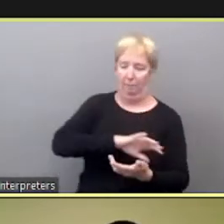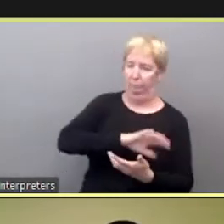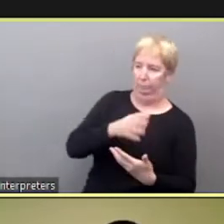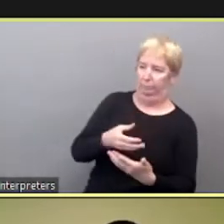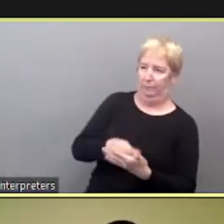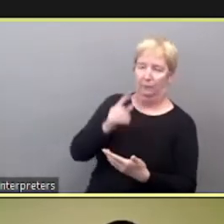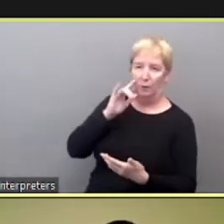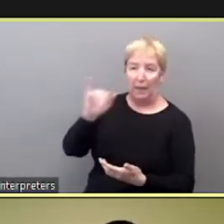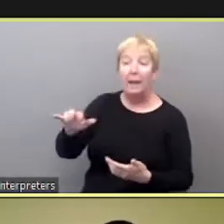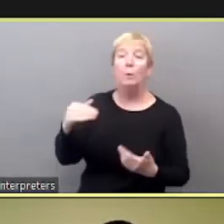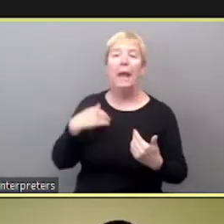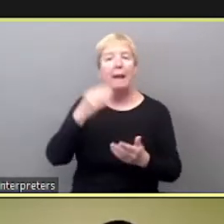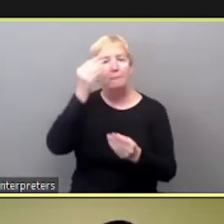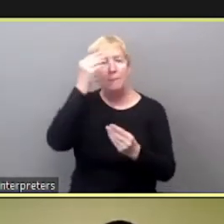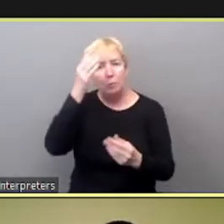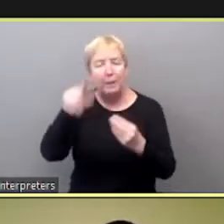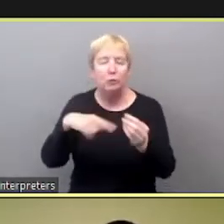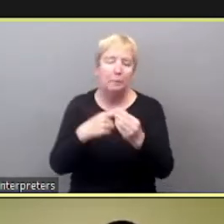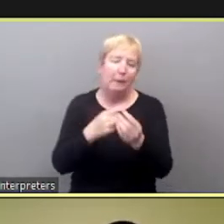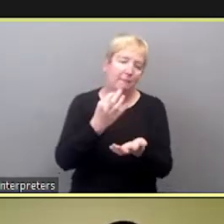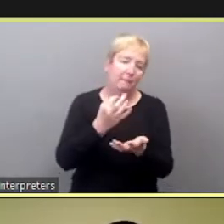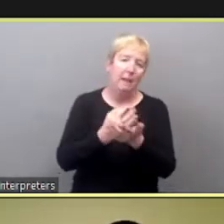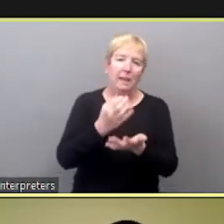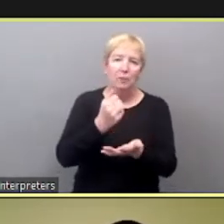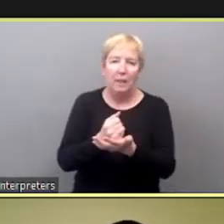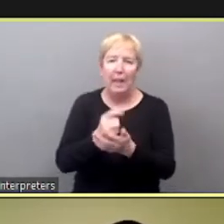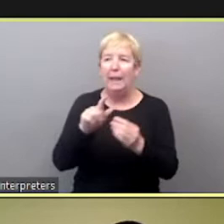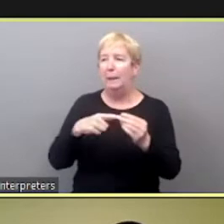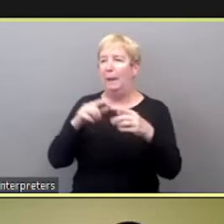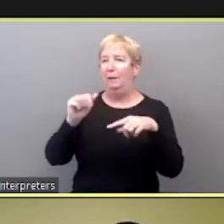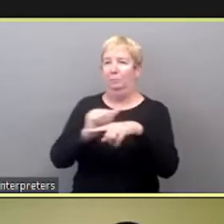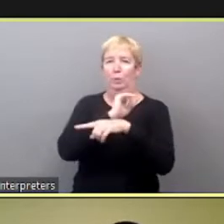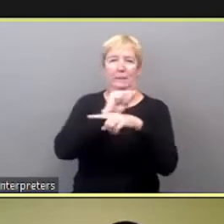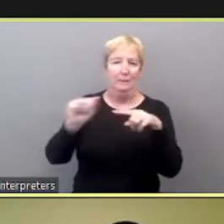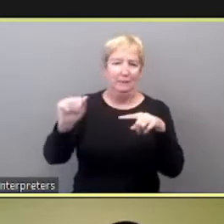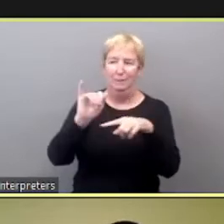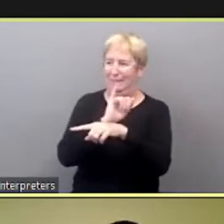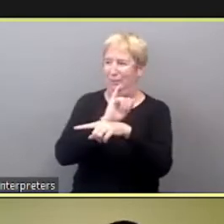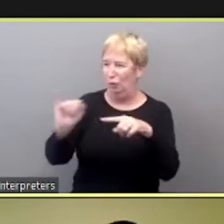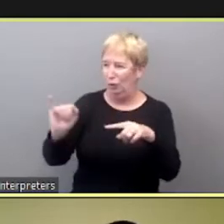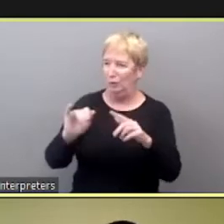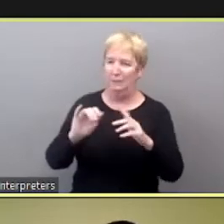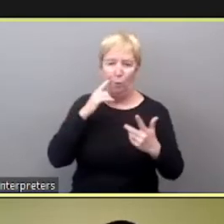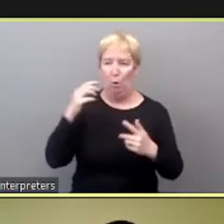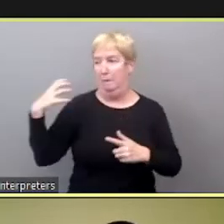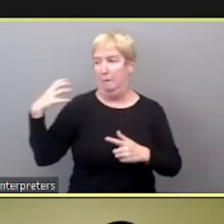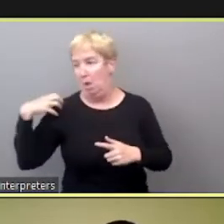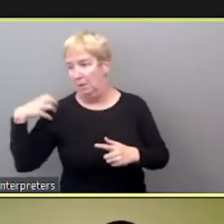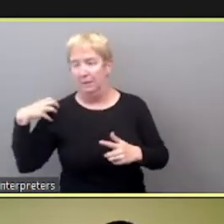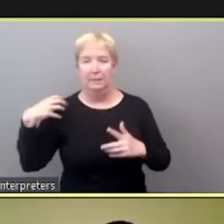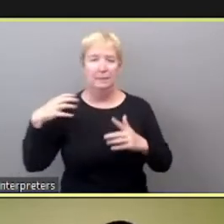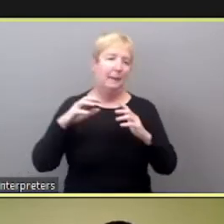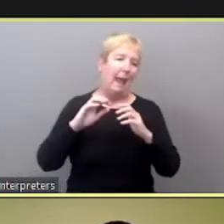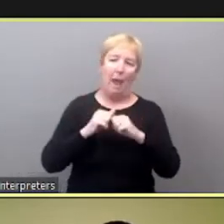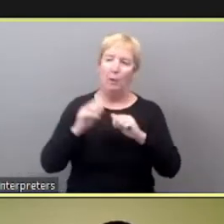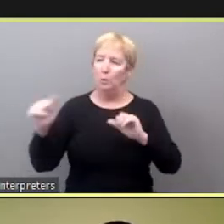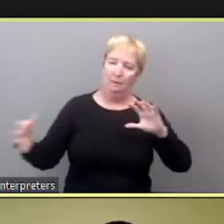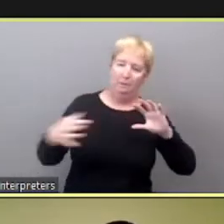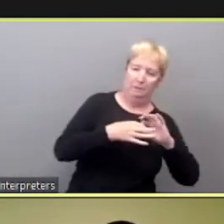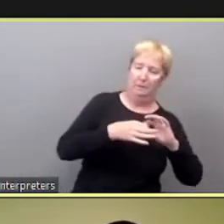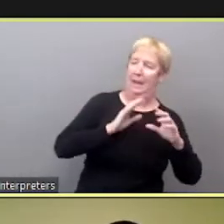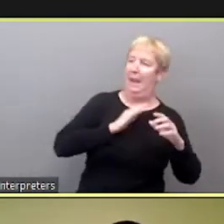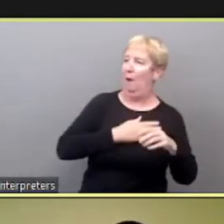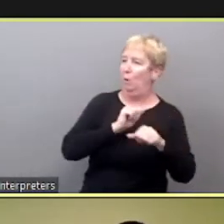includes information about financial aid, apprenticeships for employers. It's how you access our workforce connection centers for